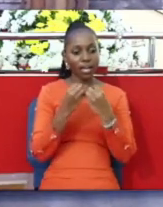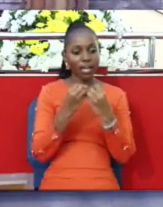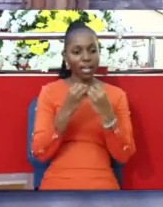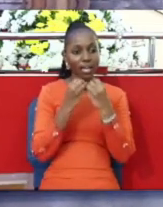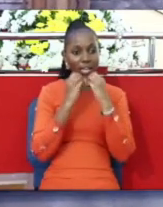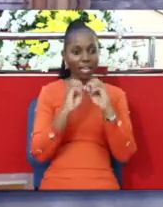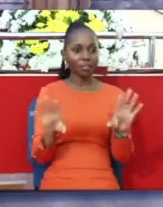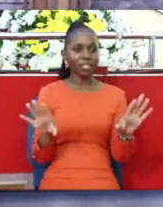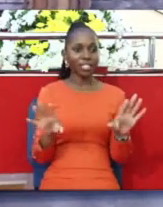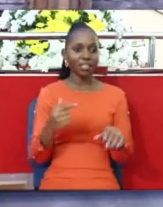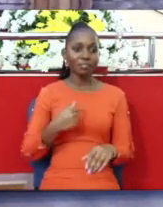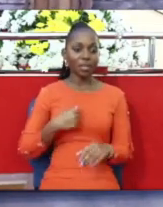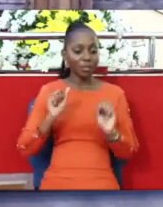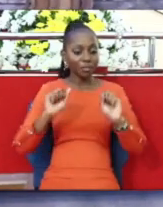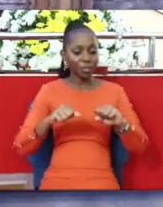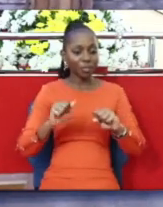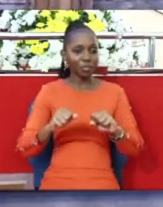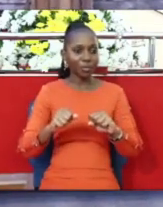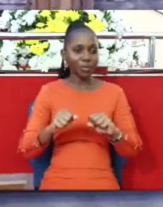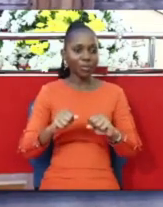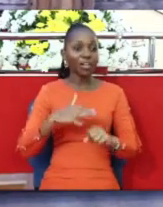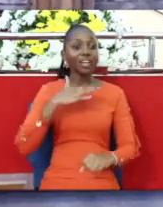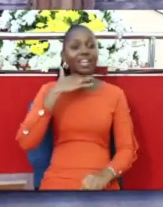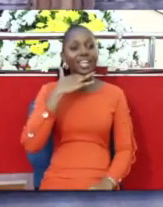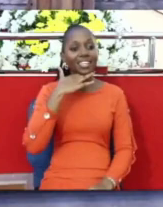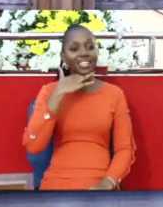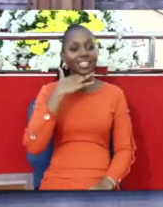is yours. Gari hili litakuwa lako.